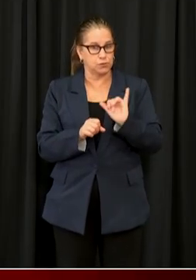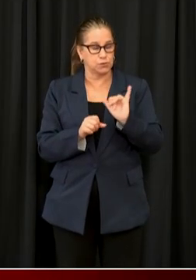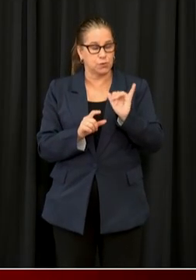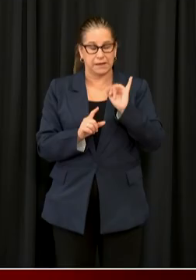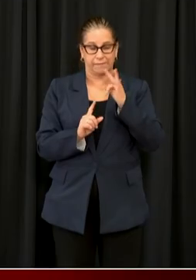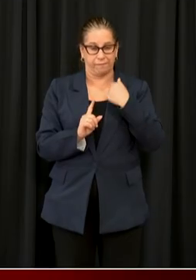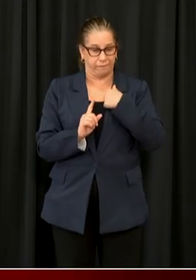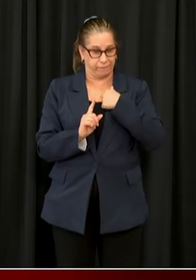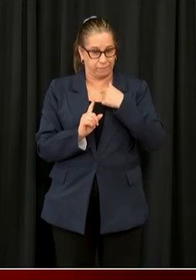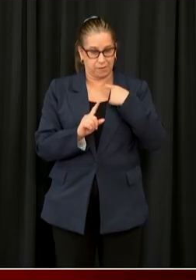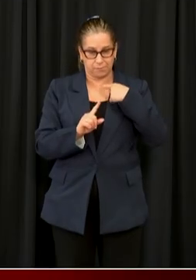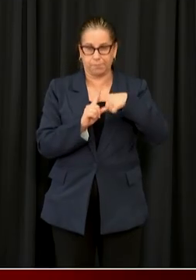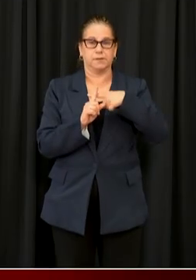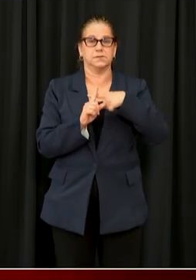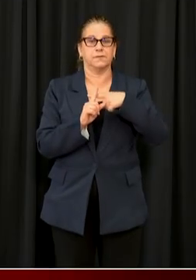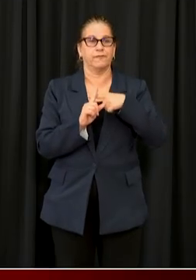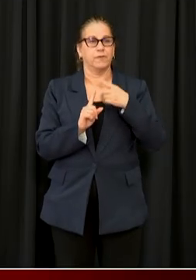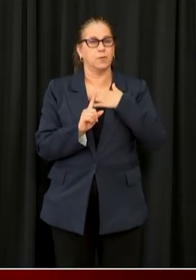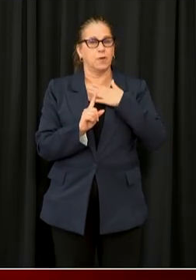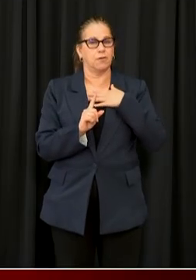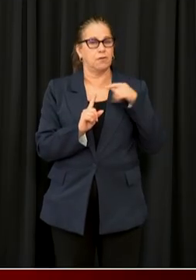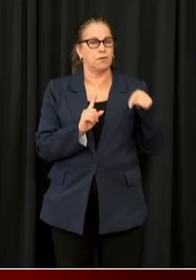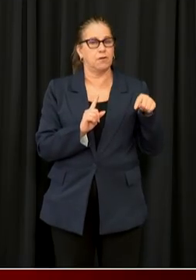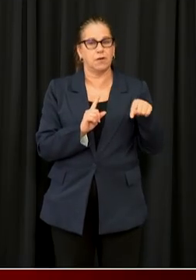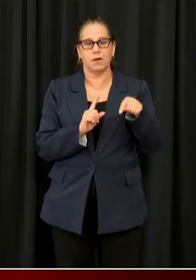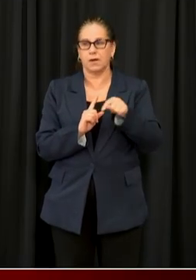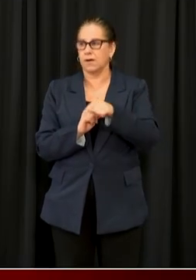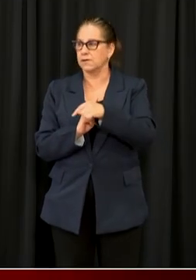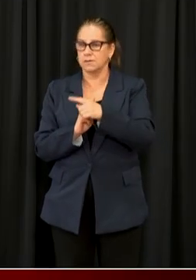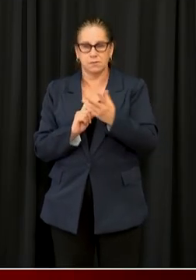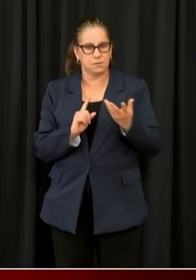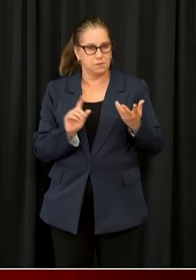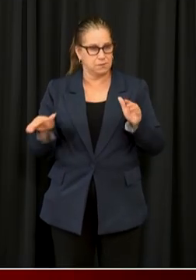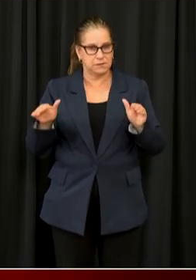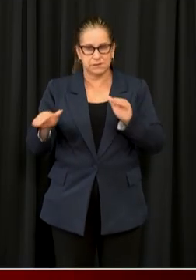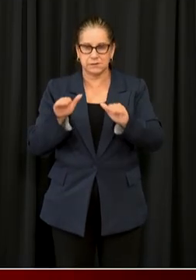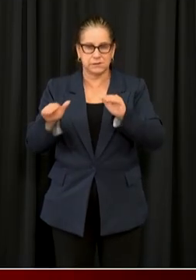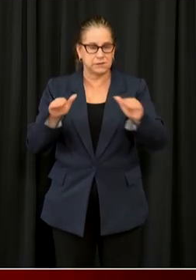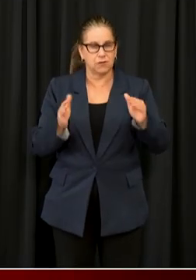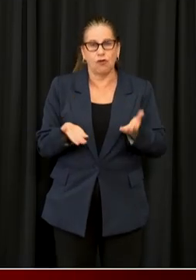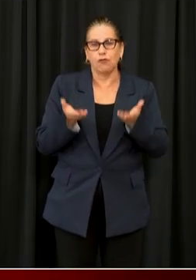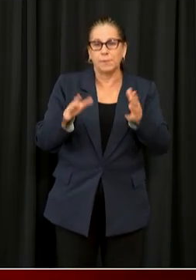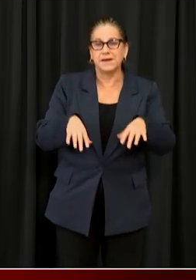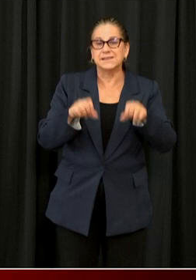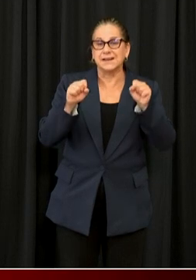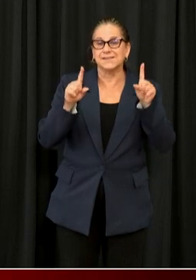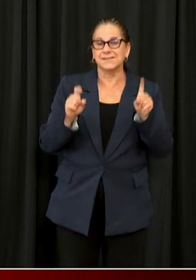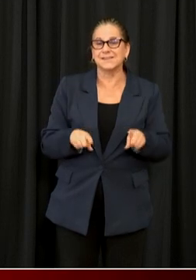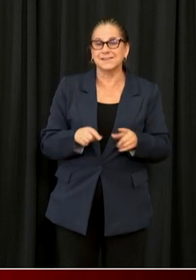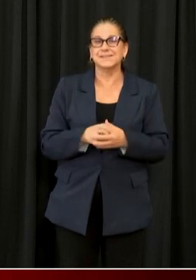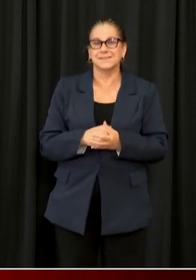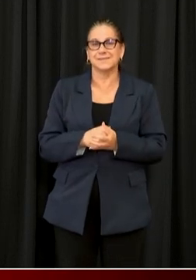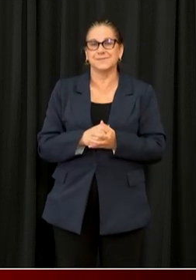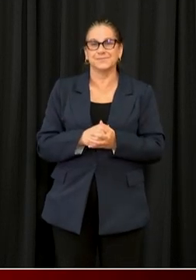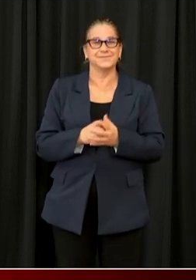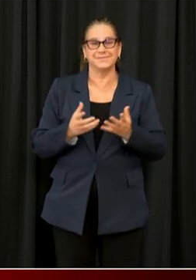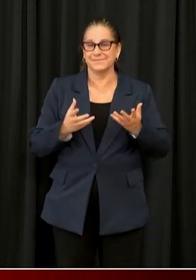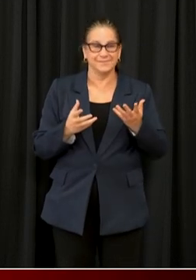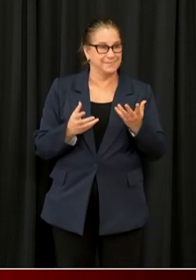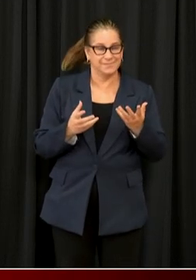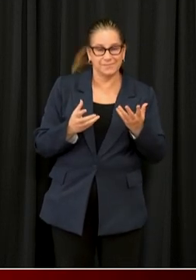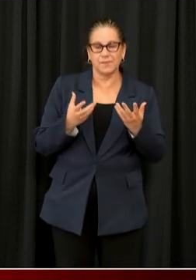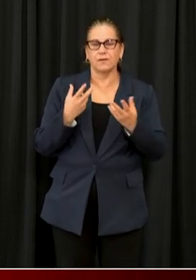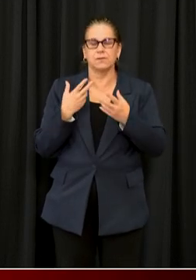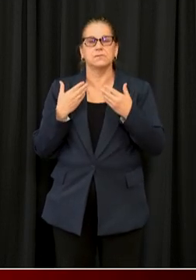testing does not replace the need to quarantine for 14 days. But we do recommend that they get tested, and we